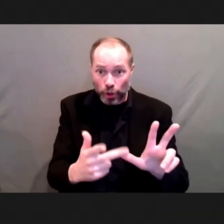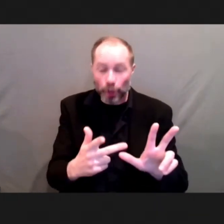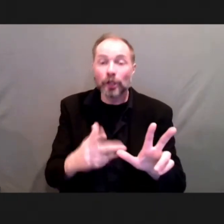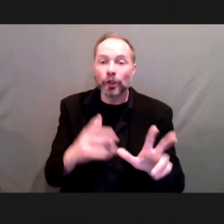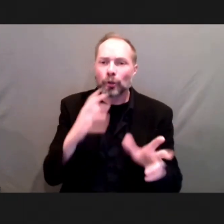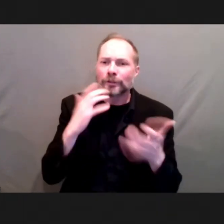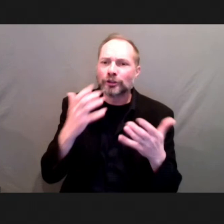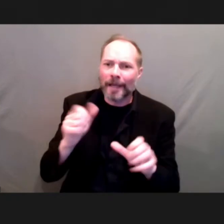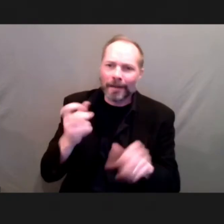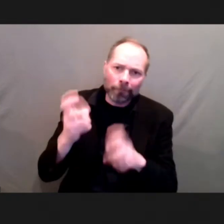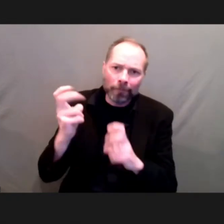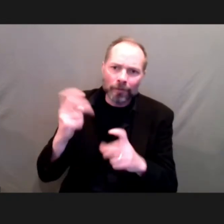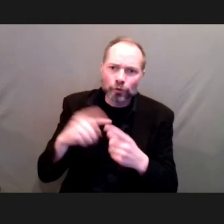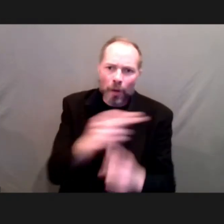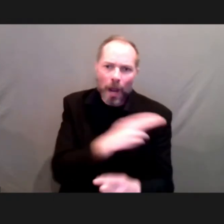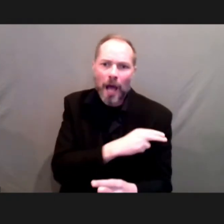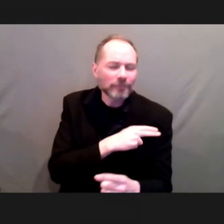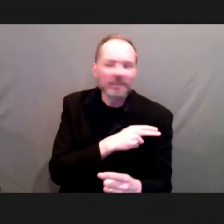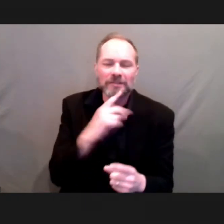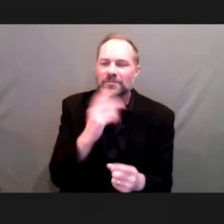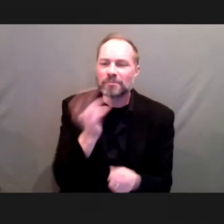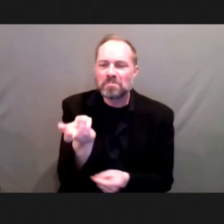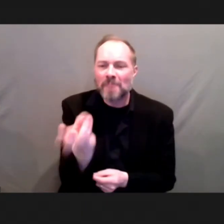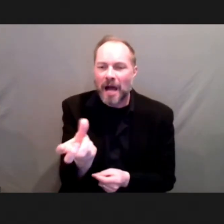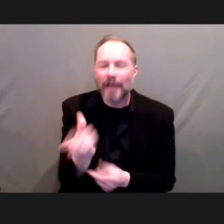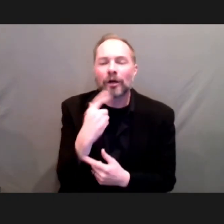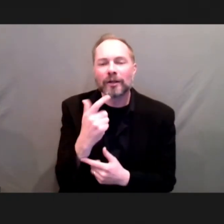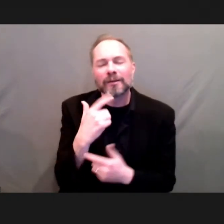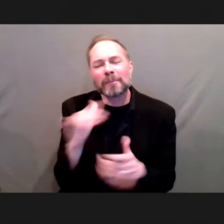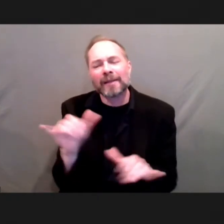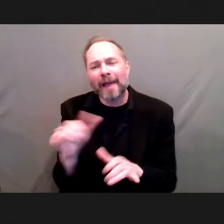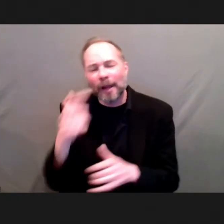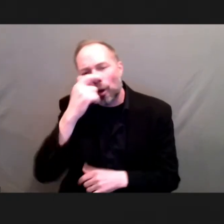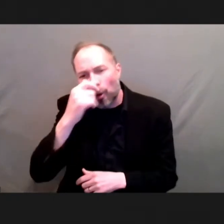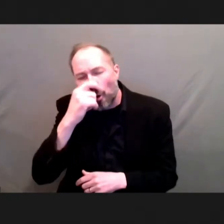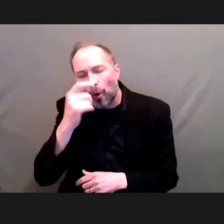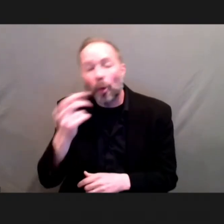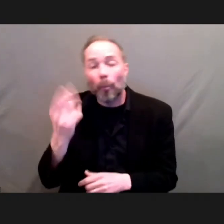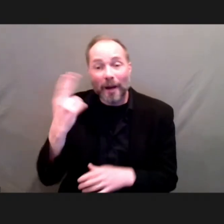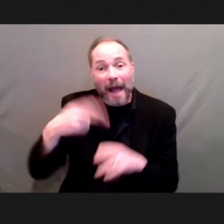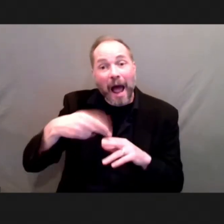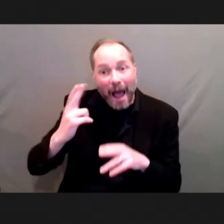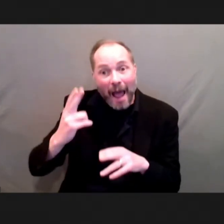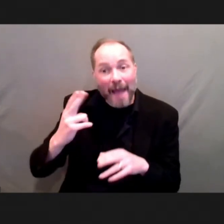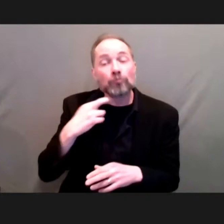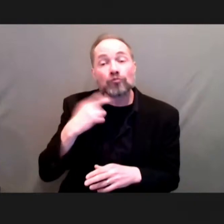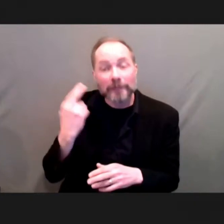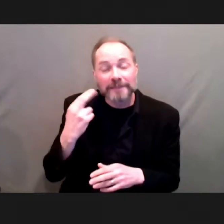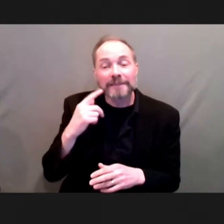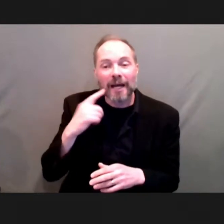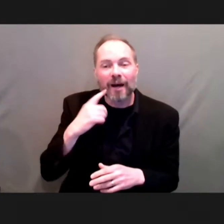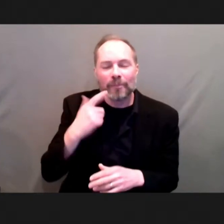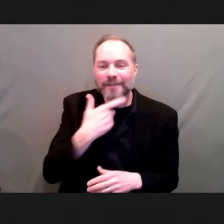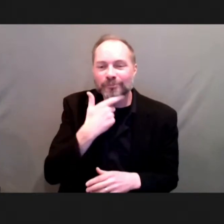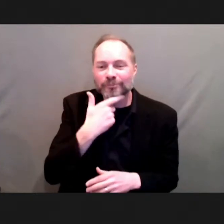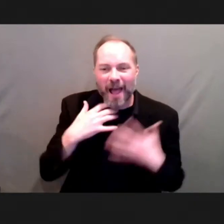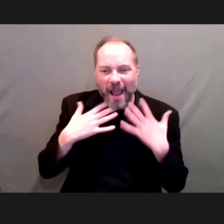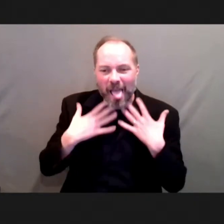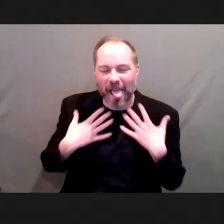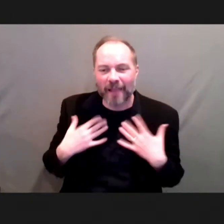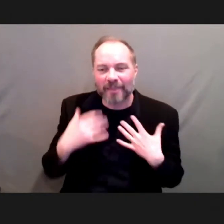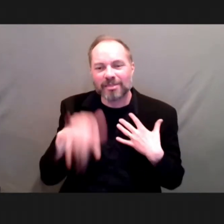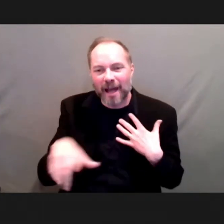very minor. Treat it like a cold. Probably one of the biggest risks is dehydration. Make sure to drink a lot of fluids. There have been patients